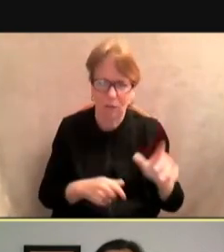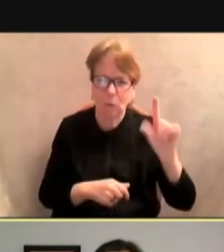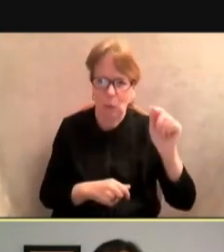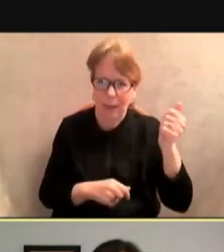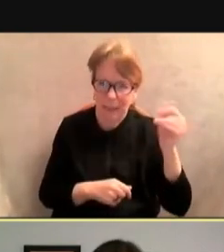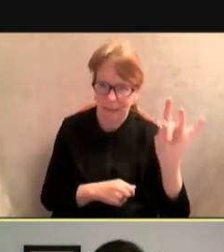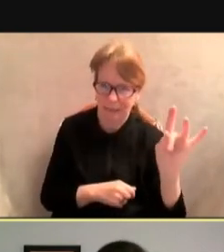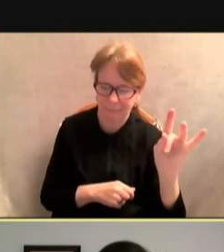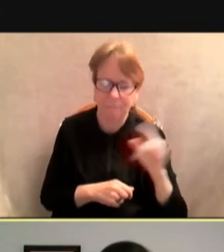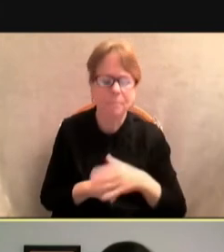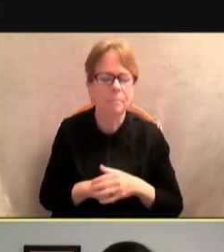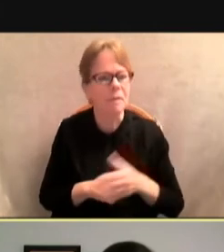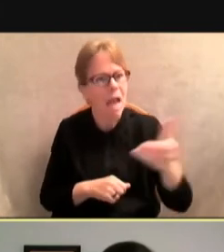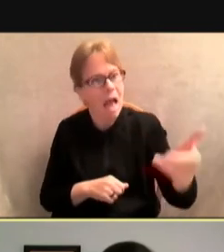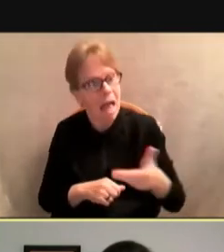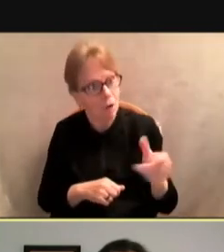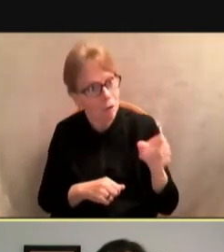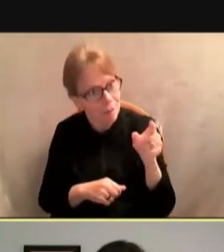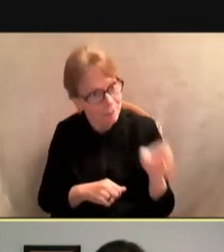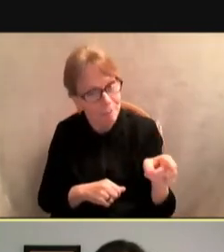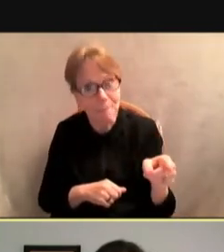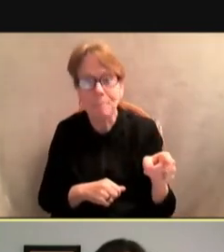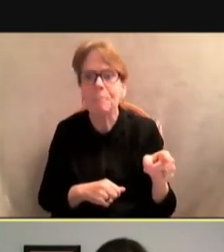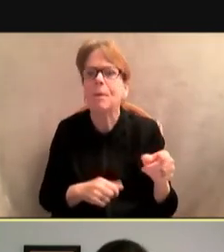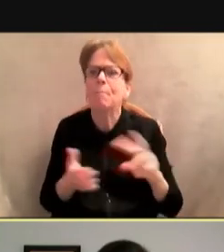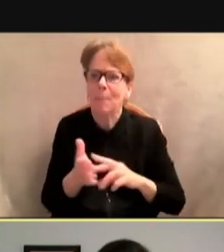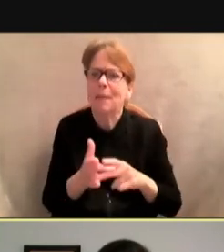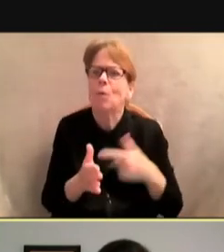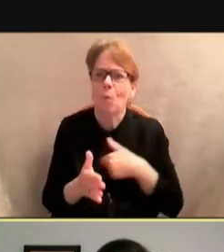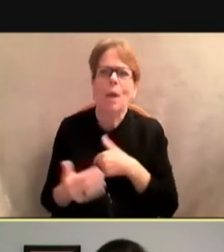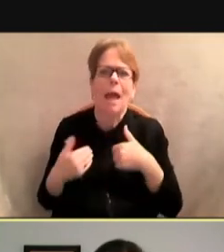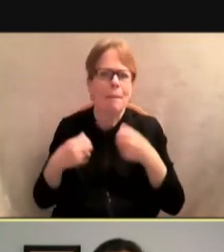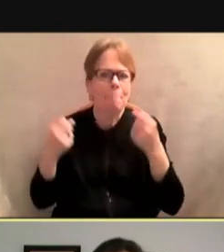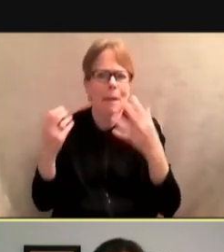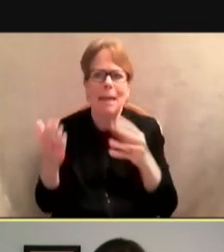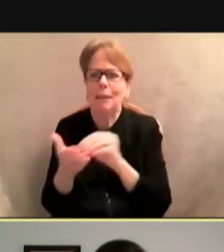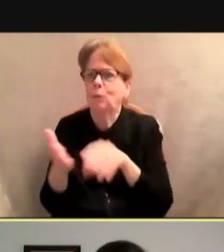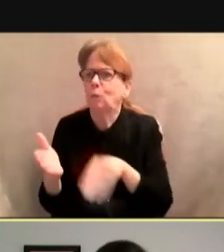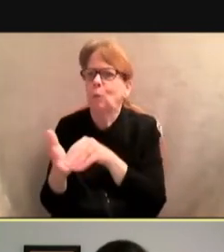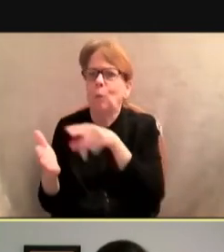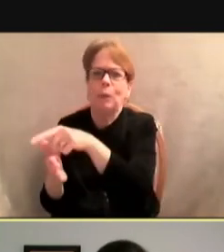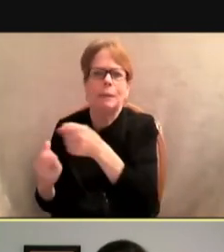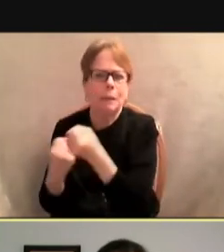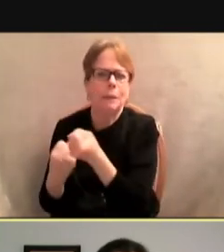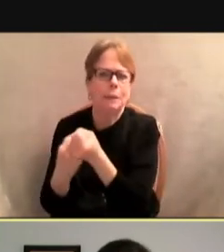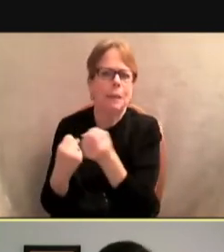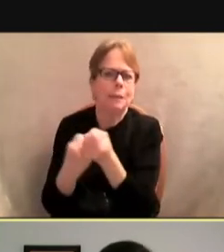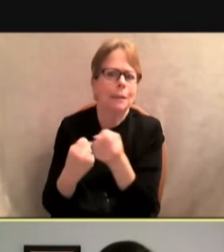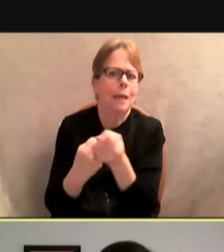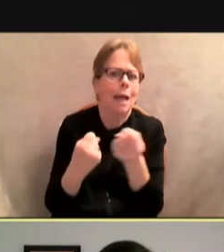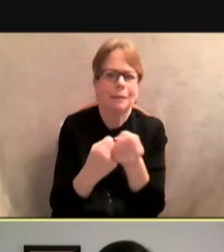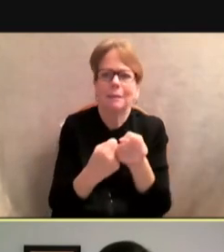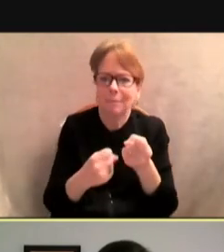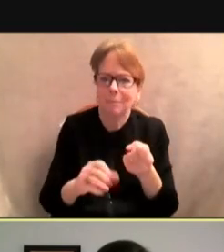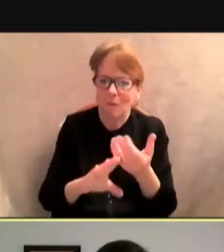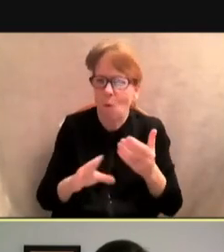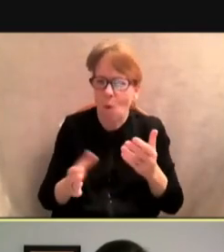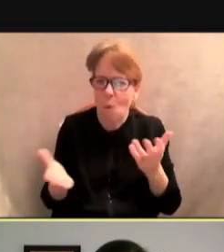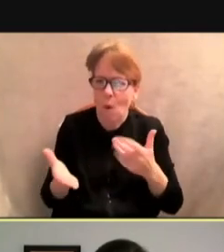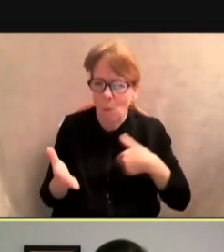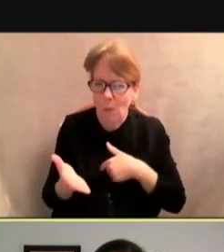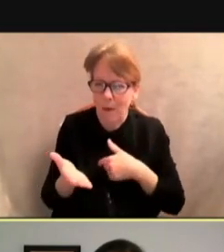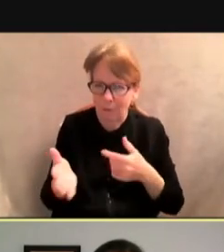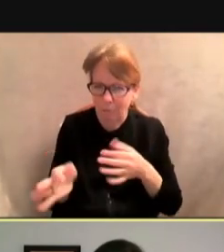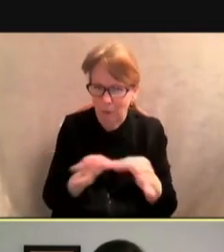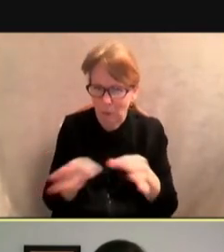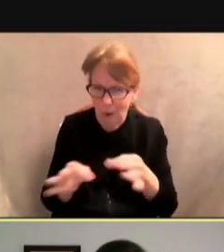of an incredible amount of student advocacy that predated the advocacy work that we're describing today. However, the reason we list the